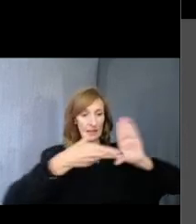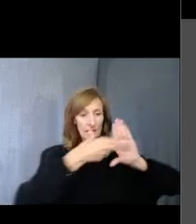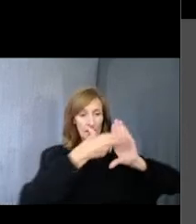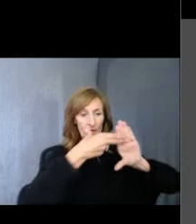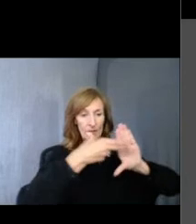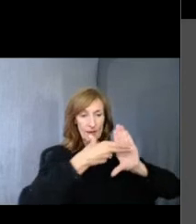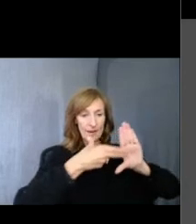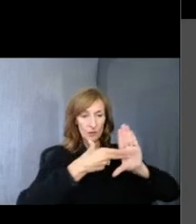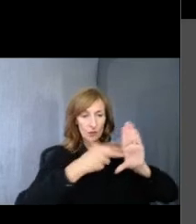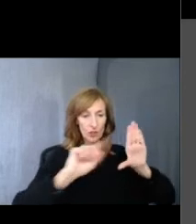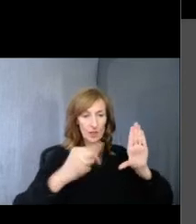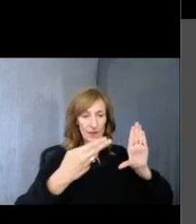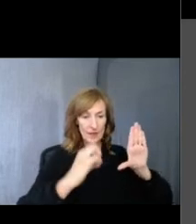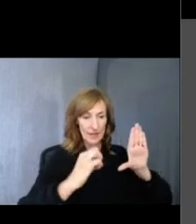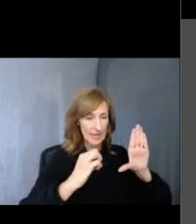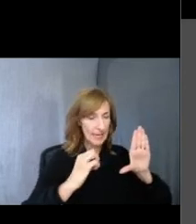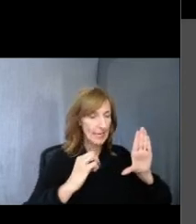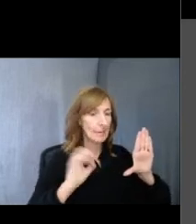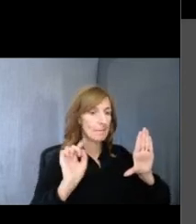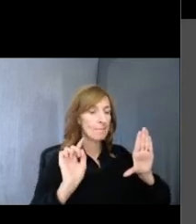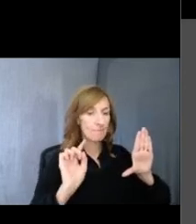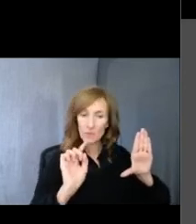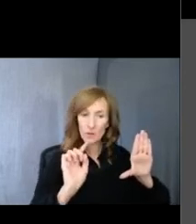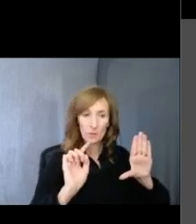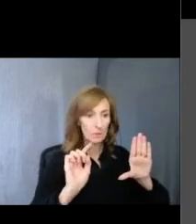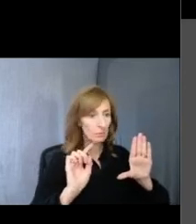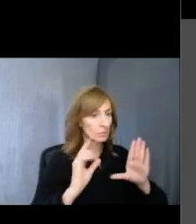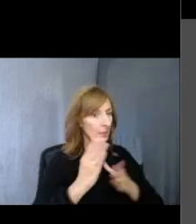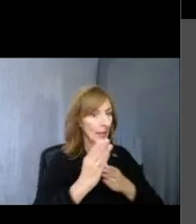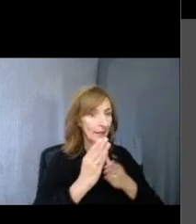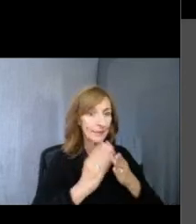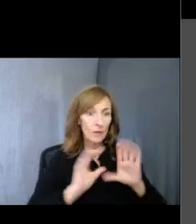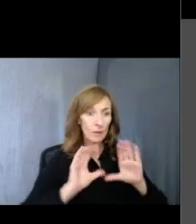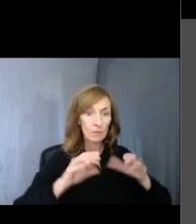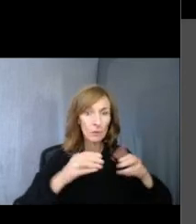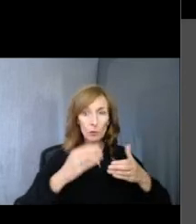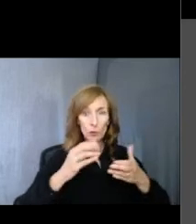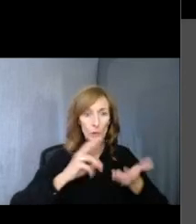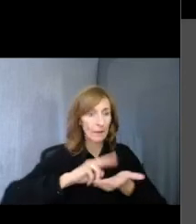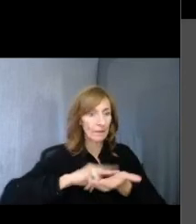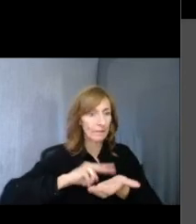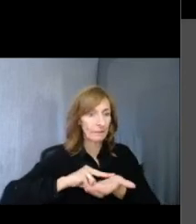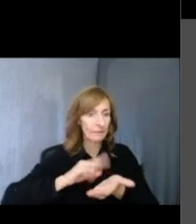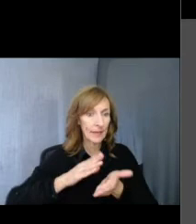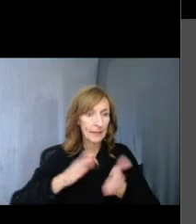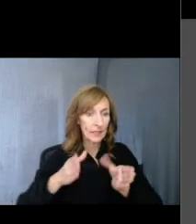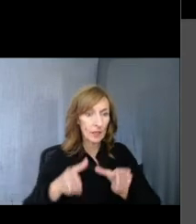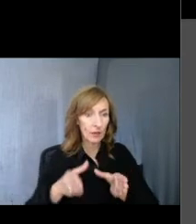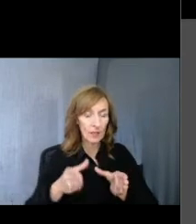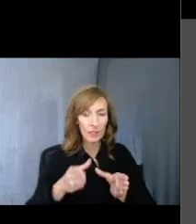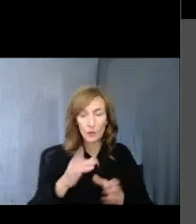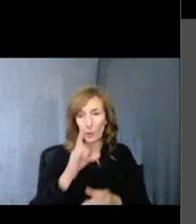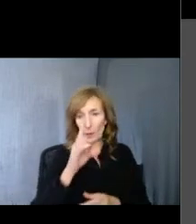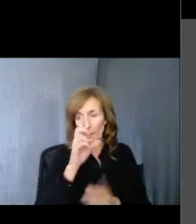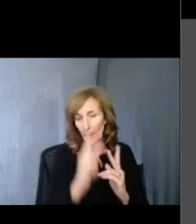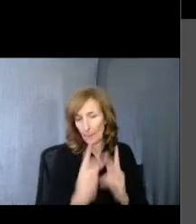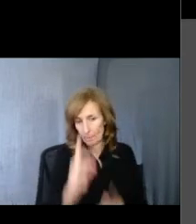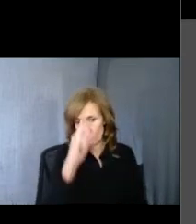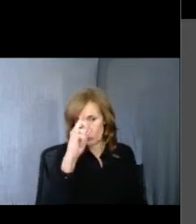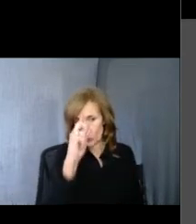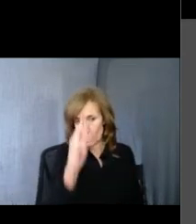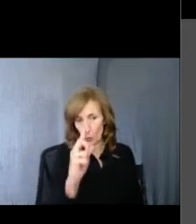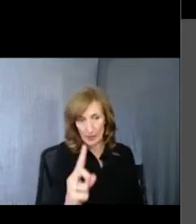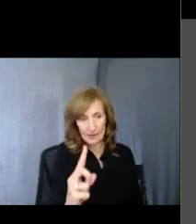veterinarians, much smarter than me, who were all experts in nephrology and urology, and about 22 years ago, they sat